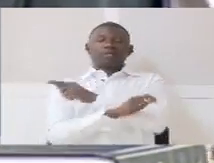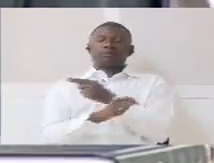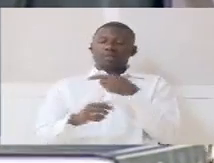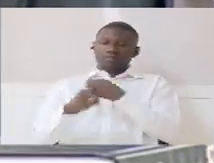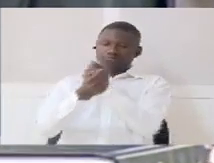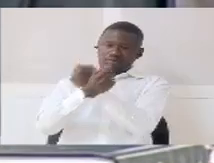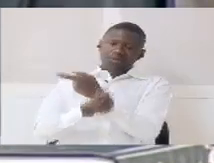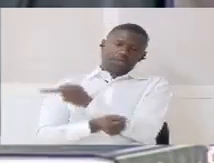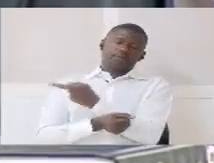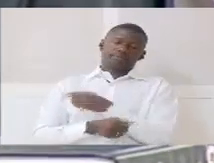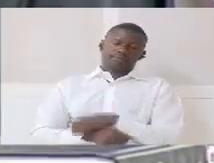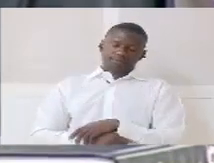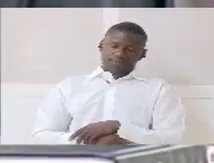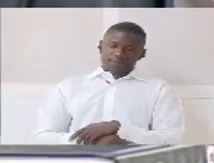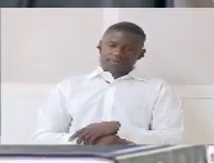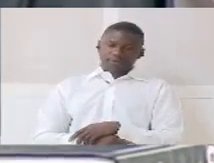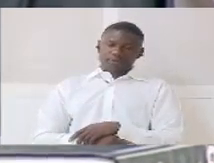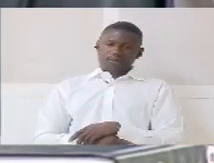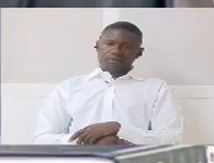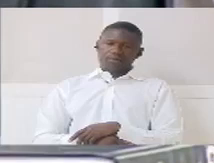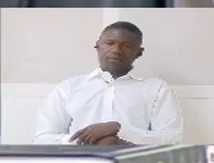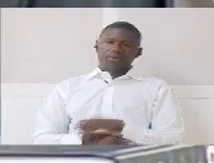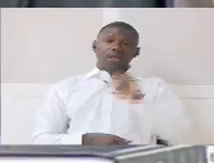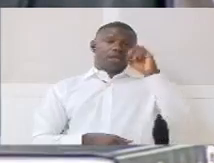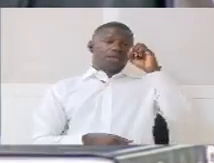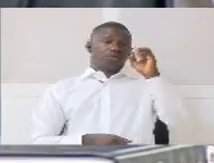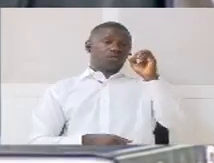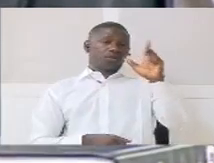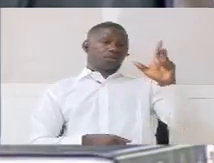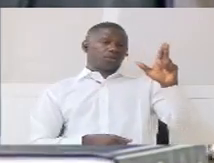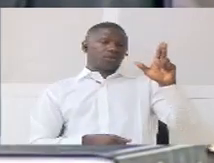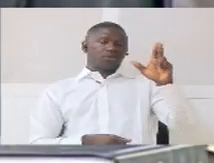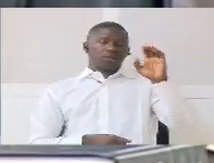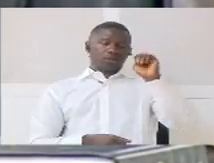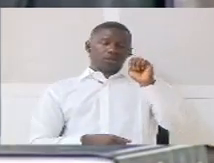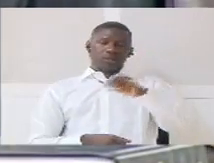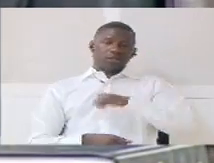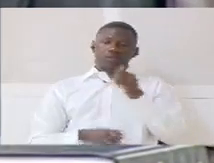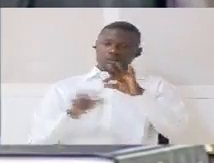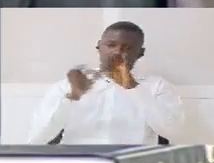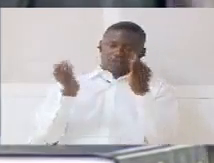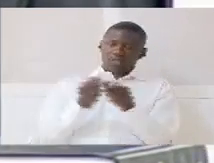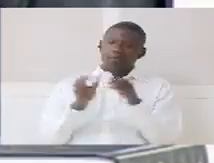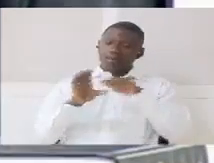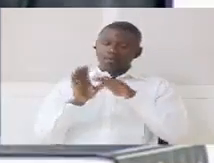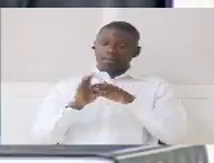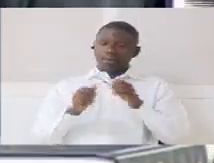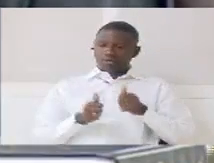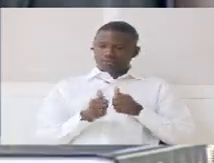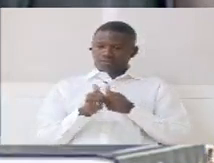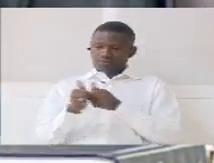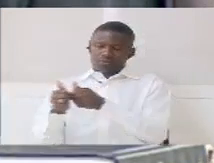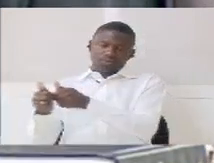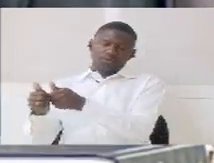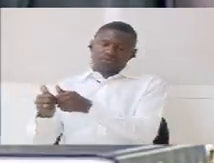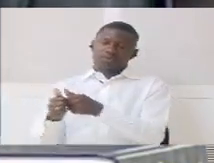Sow Operations and his team. Commander Sow and Operations his team, and his team. Yeah, escort. They escorted remind me